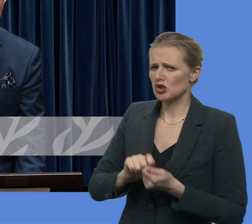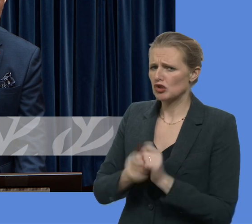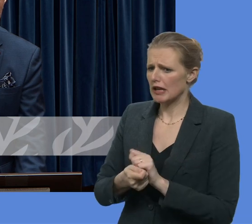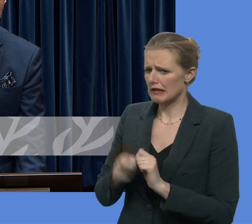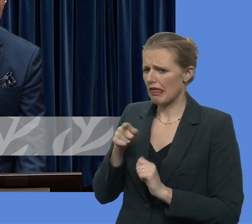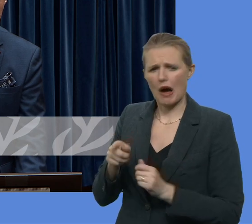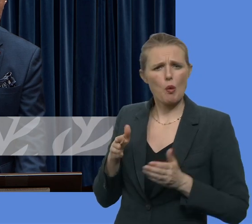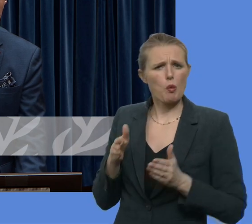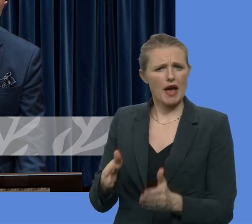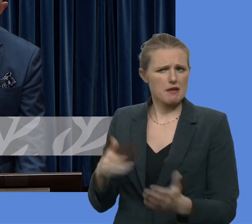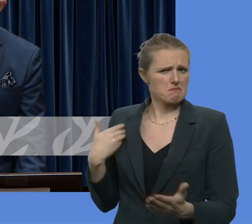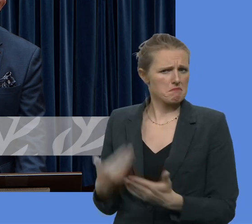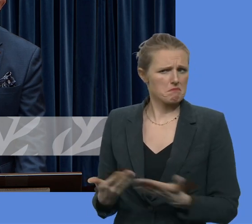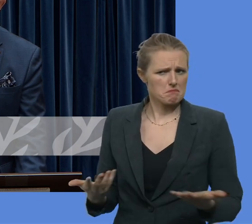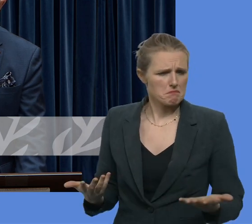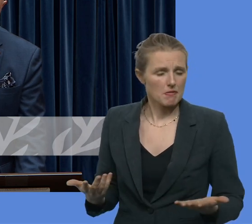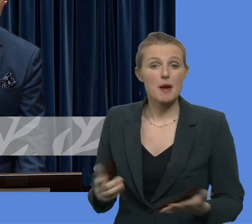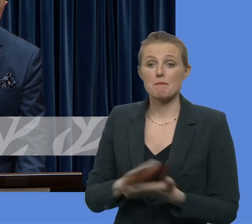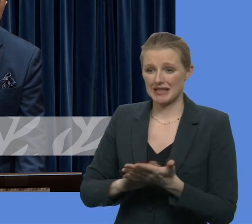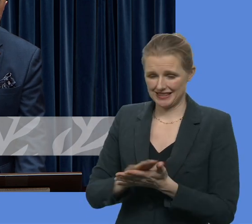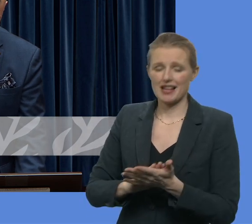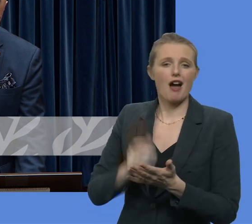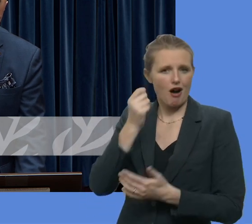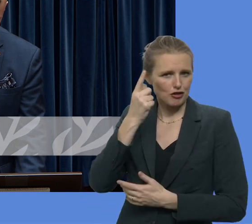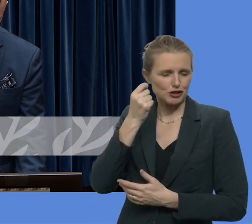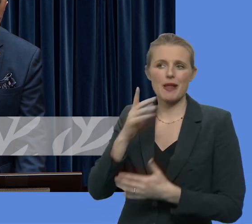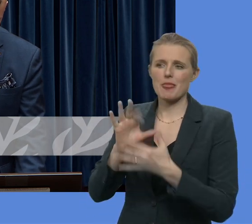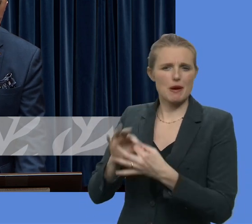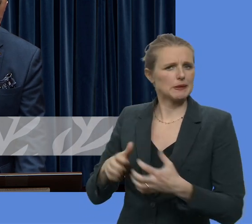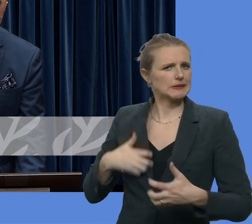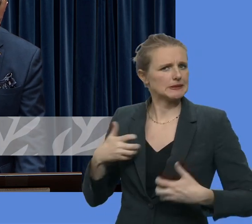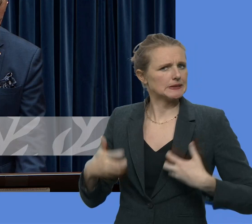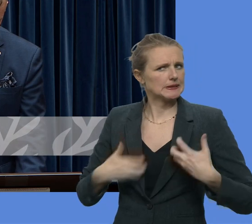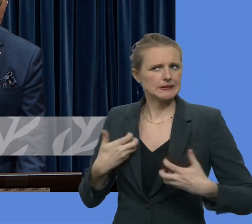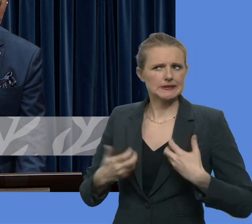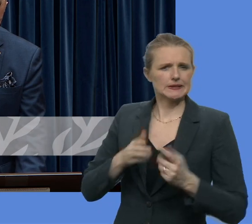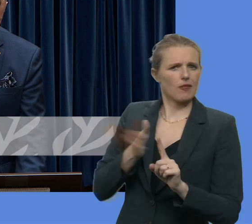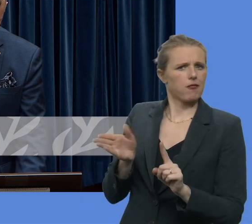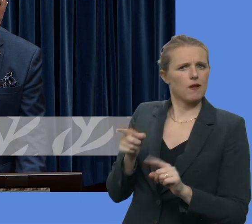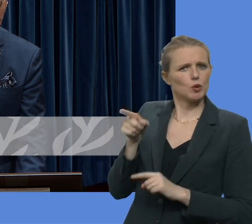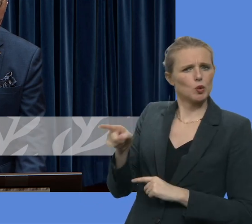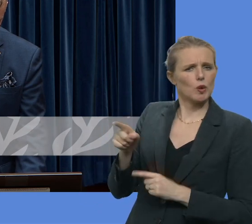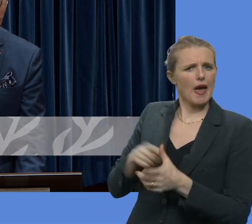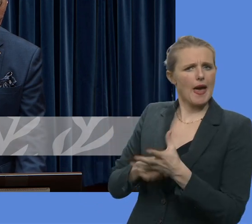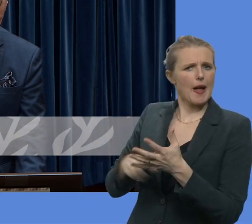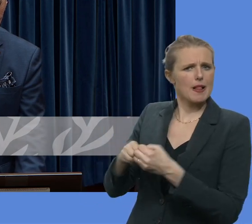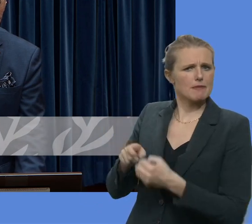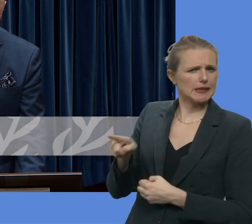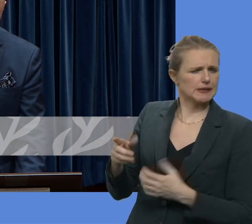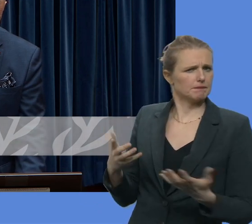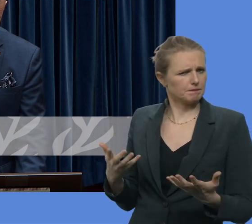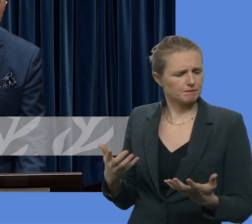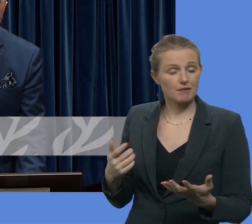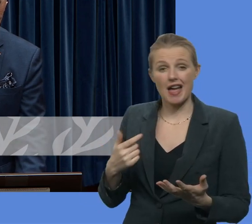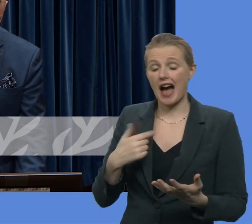approach. I therefore appreciate the member's frustration, which is now on the record, and I will have